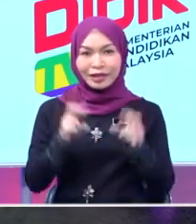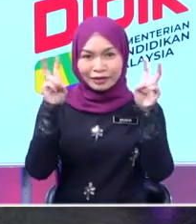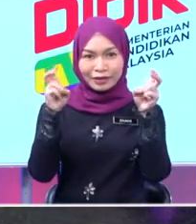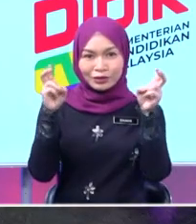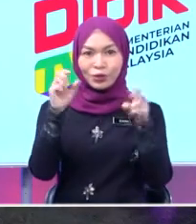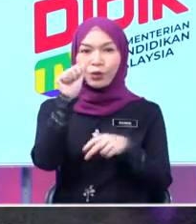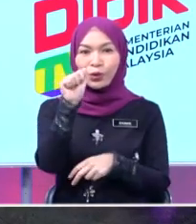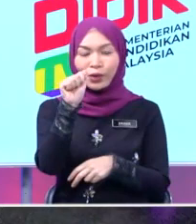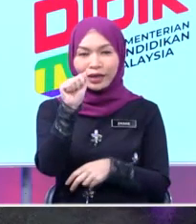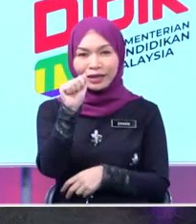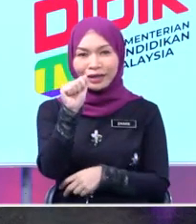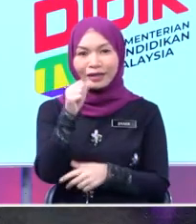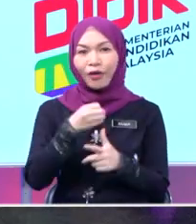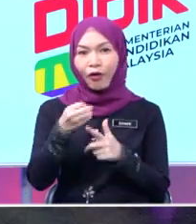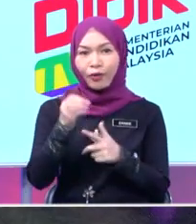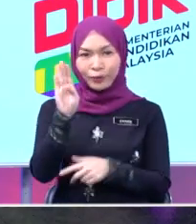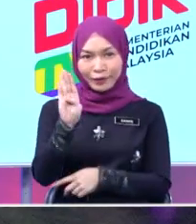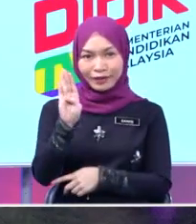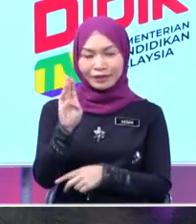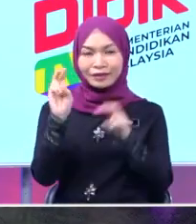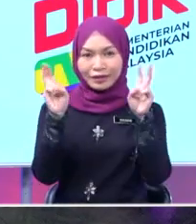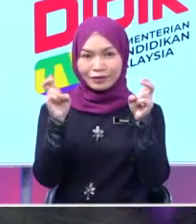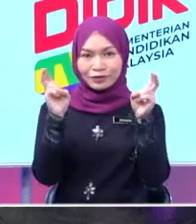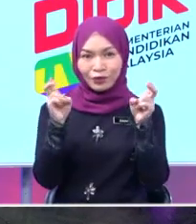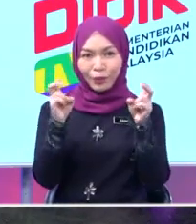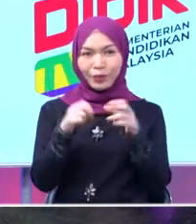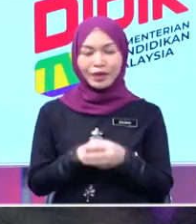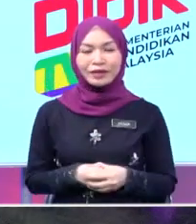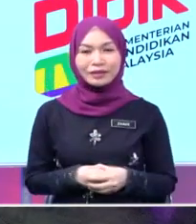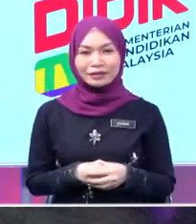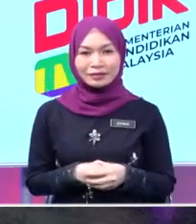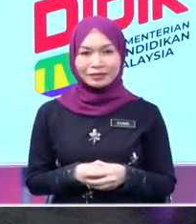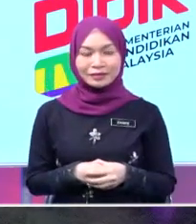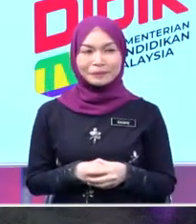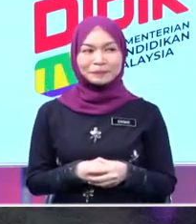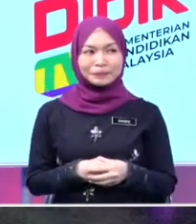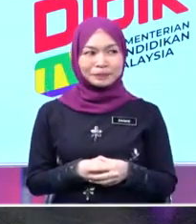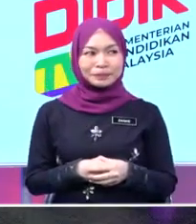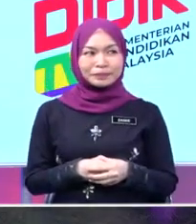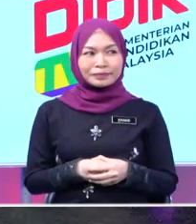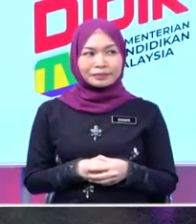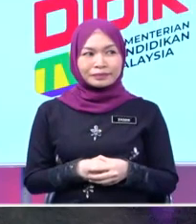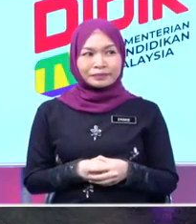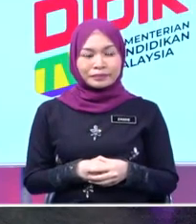remember everyone, the topic is, if I'm not mistaken, banning plastic bags. Yes, that's like what correct. Ain mentioned as well. Yes. Okay.